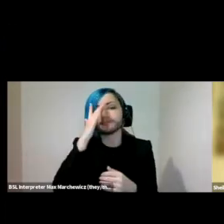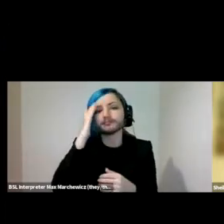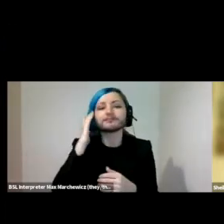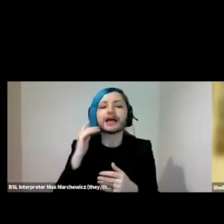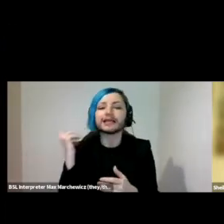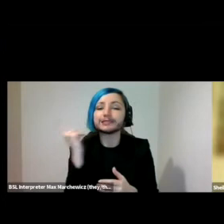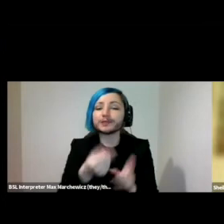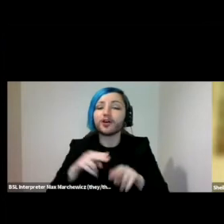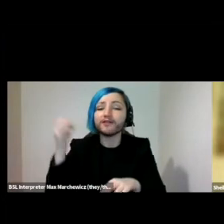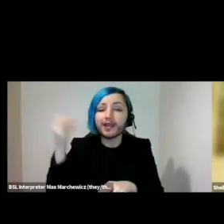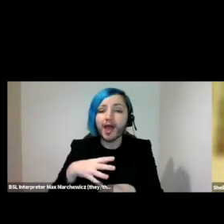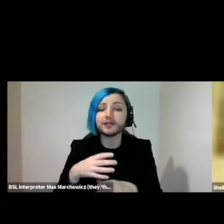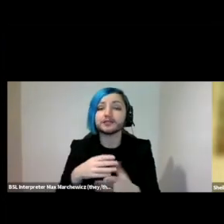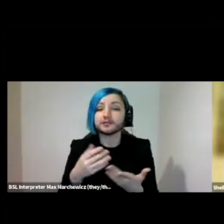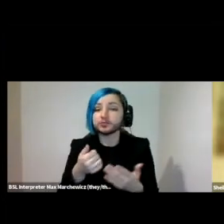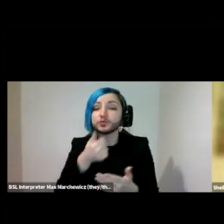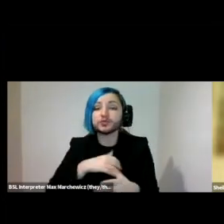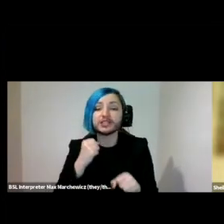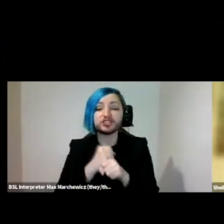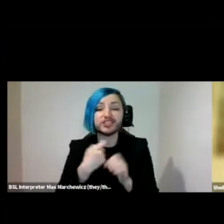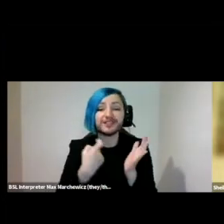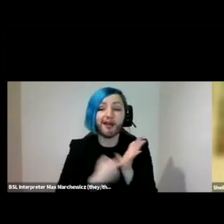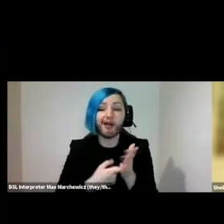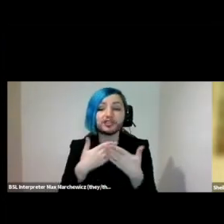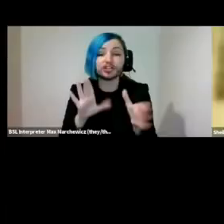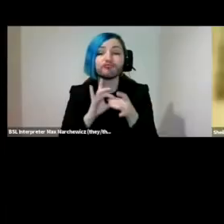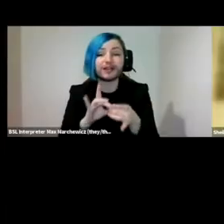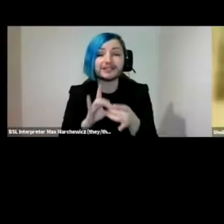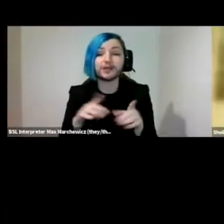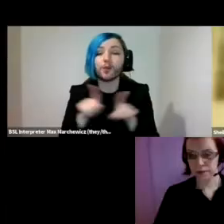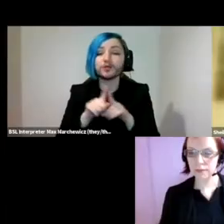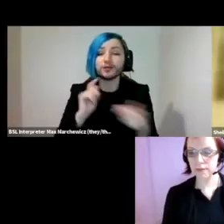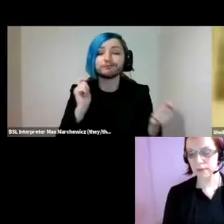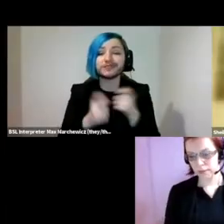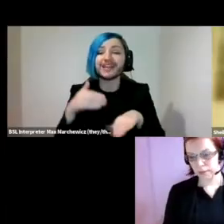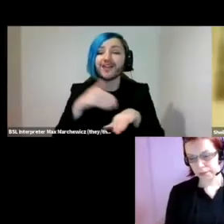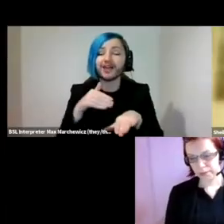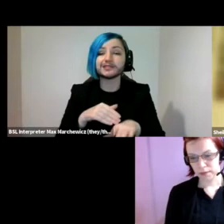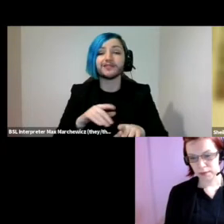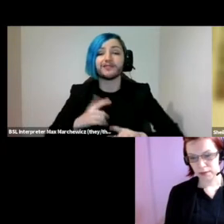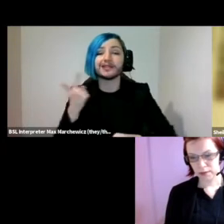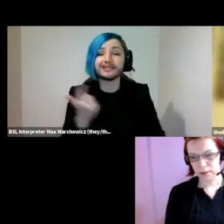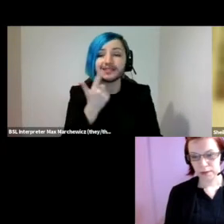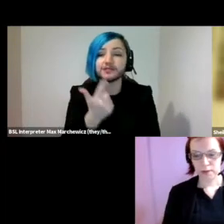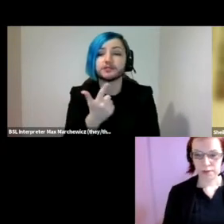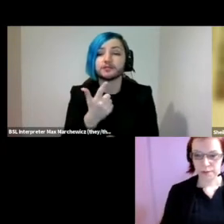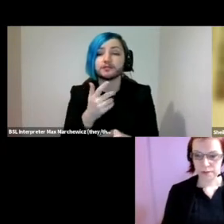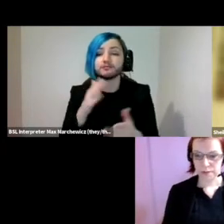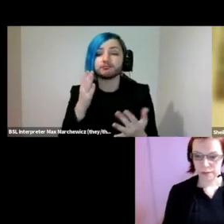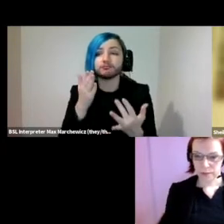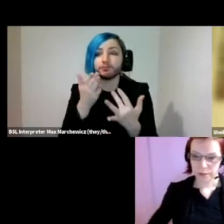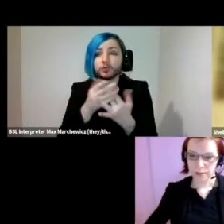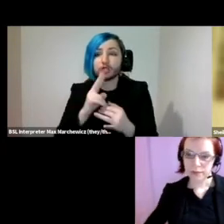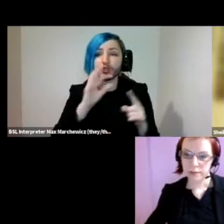relativity, and they change the effective distance between points at right angles to the